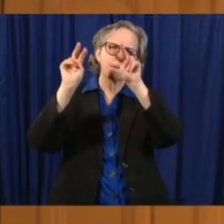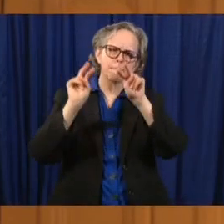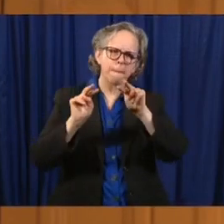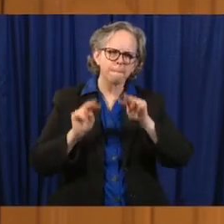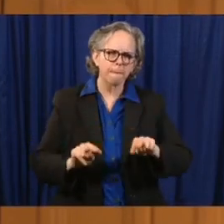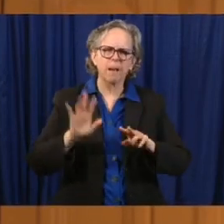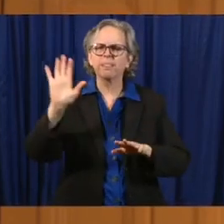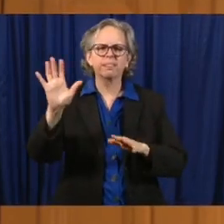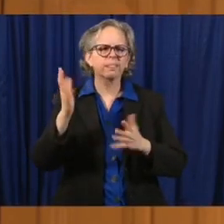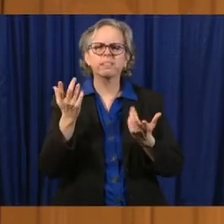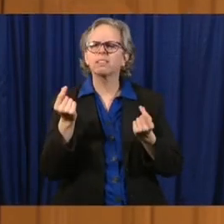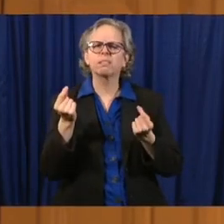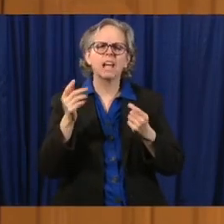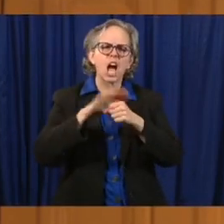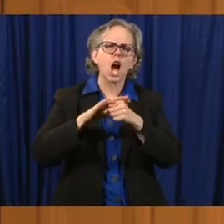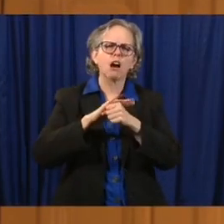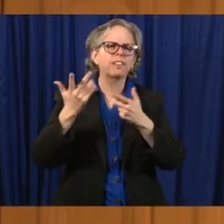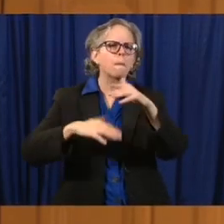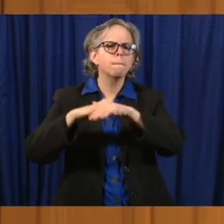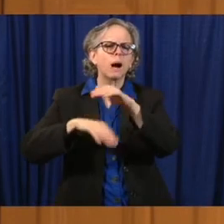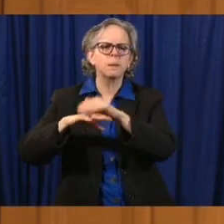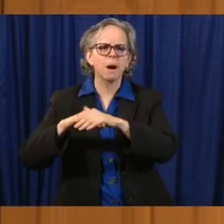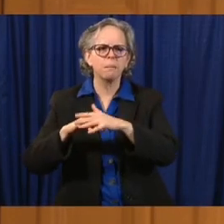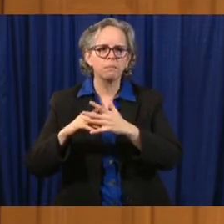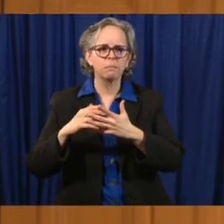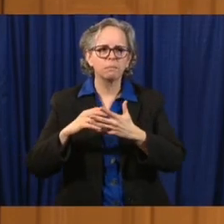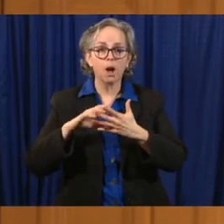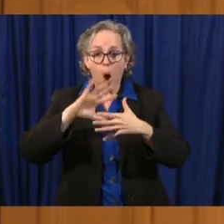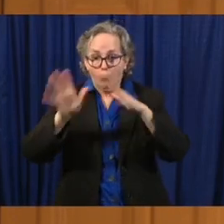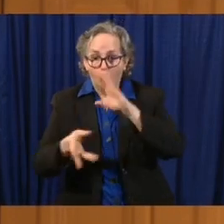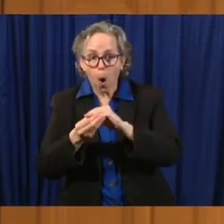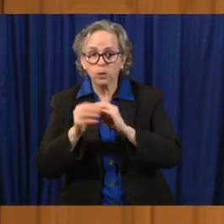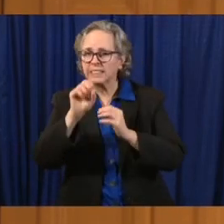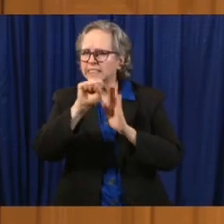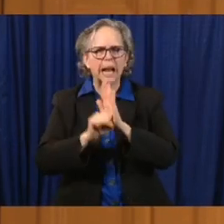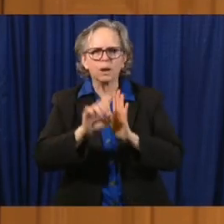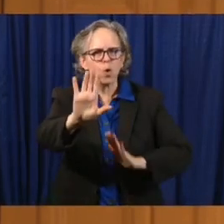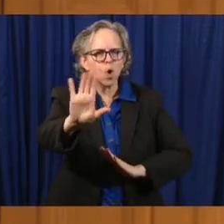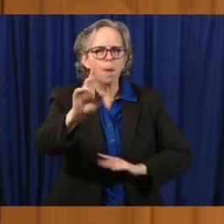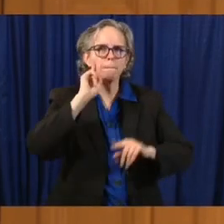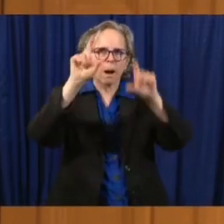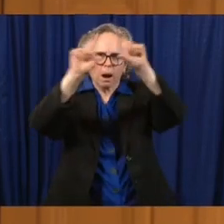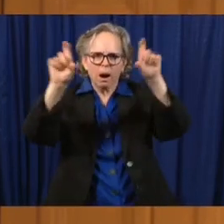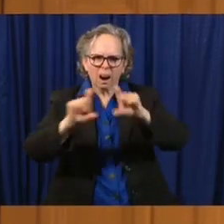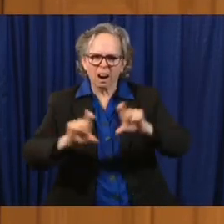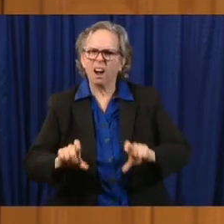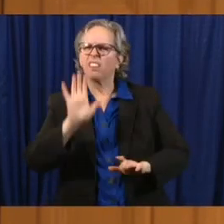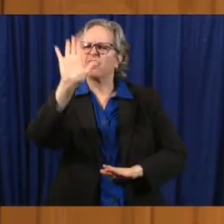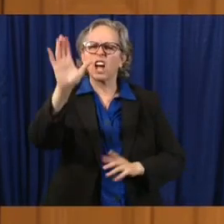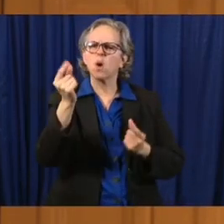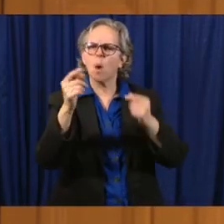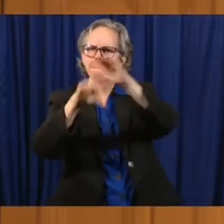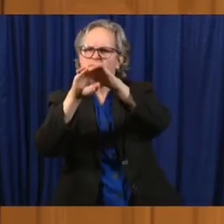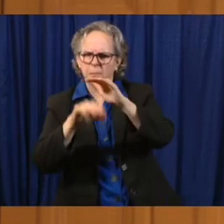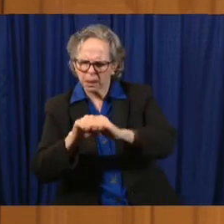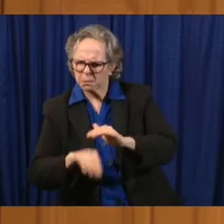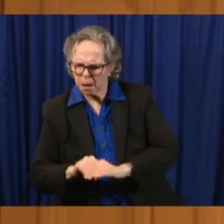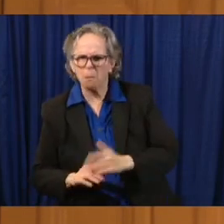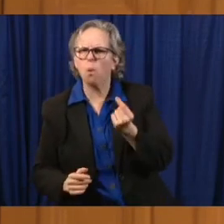safely decrease their census. So in each of the 3 zones of Ohio, the biggest 3C